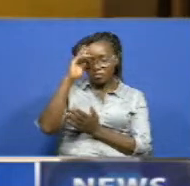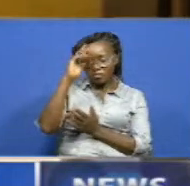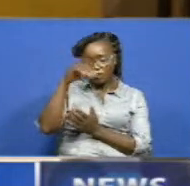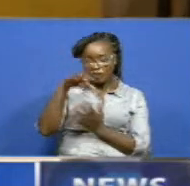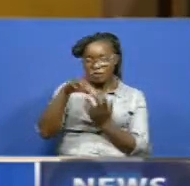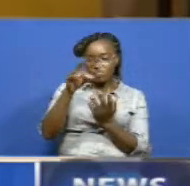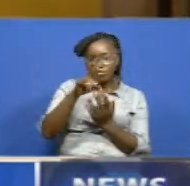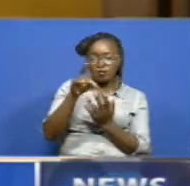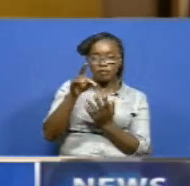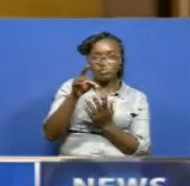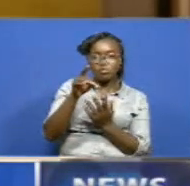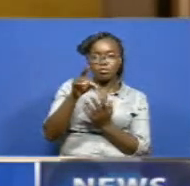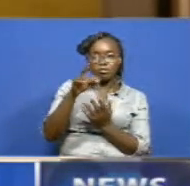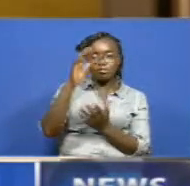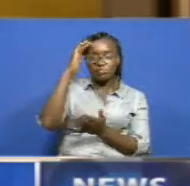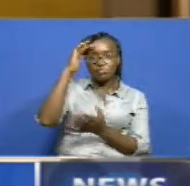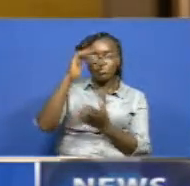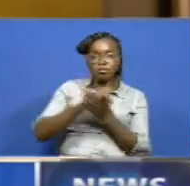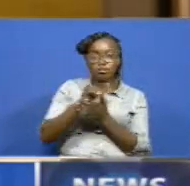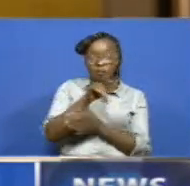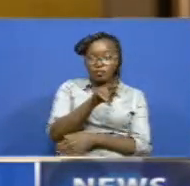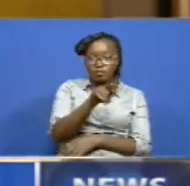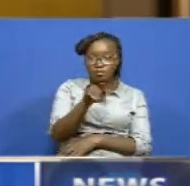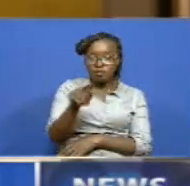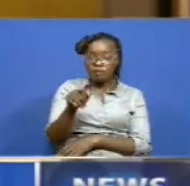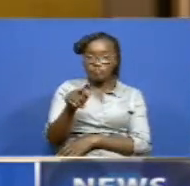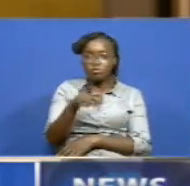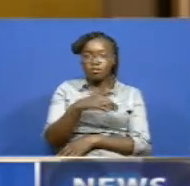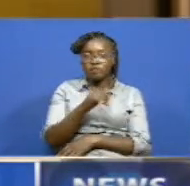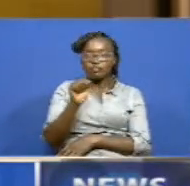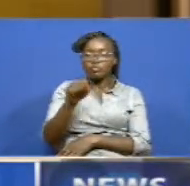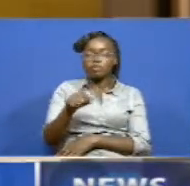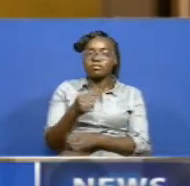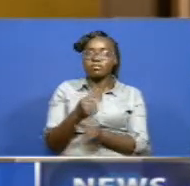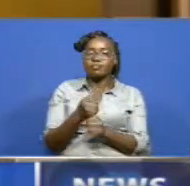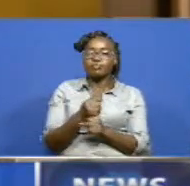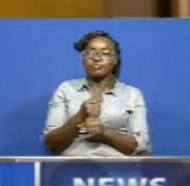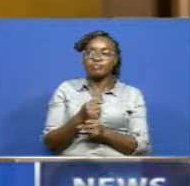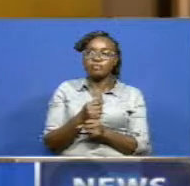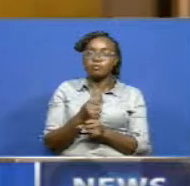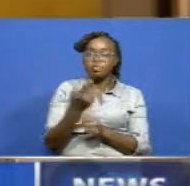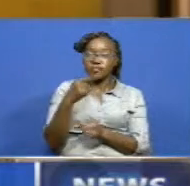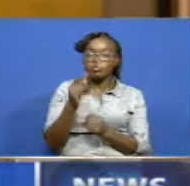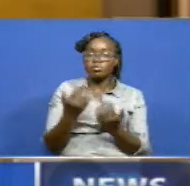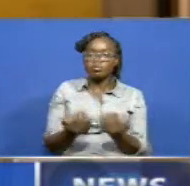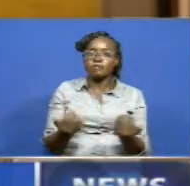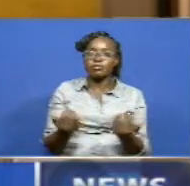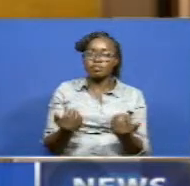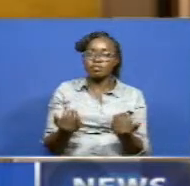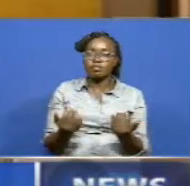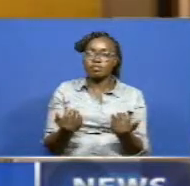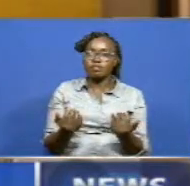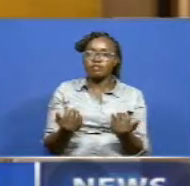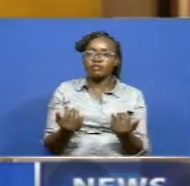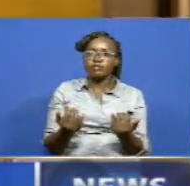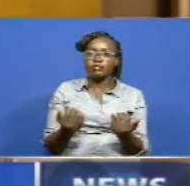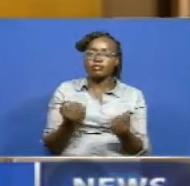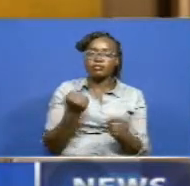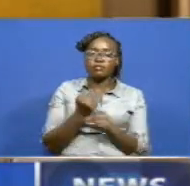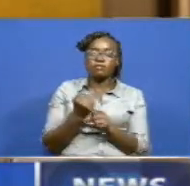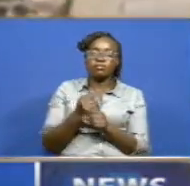is because we believed in you and that you can do the right thing and do